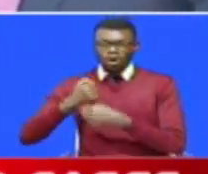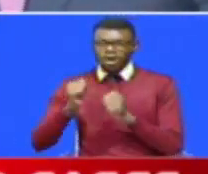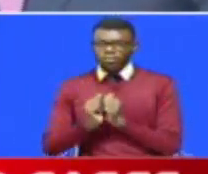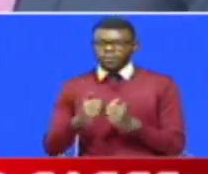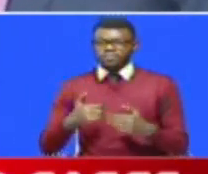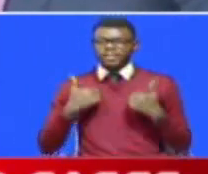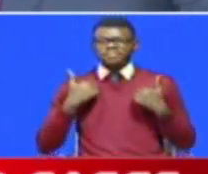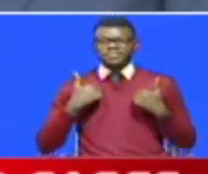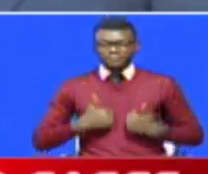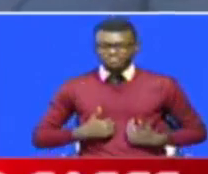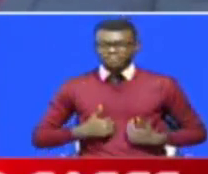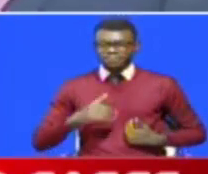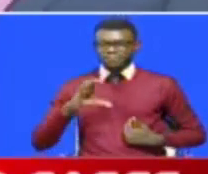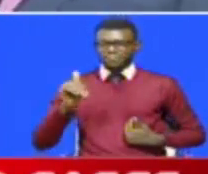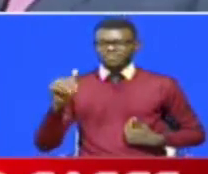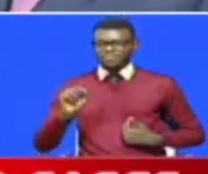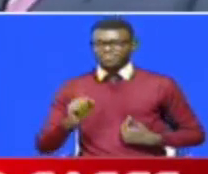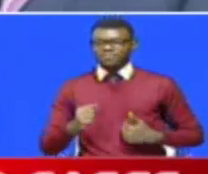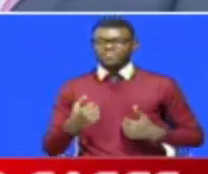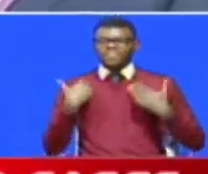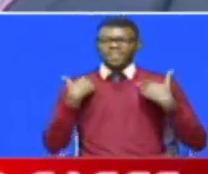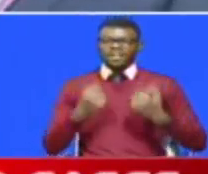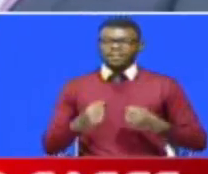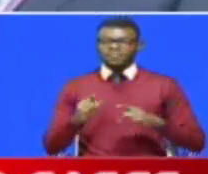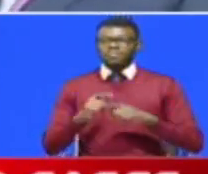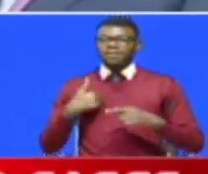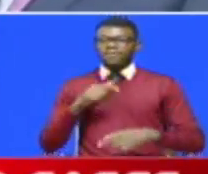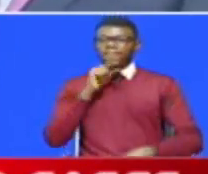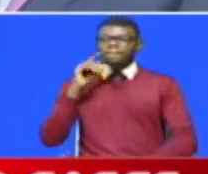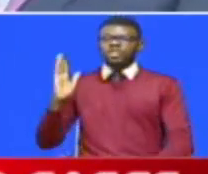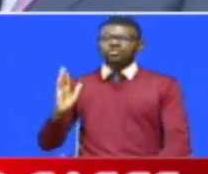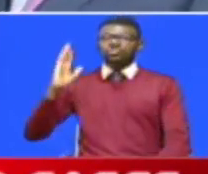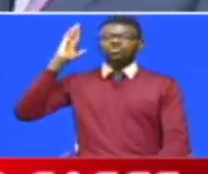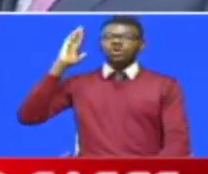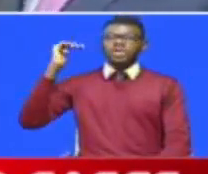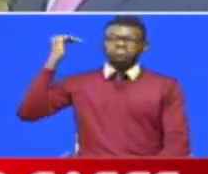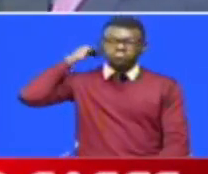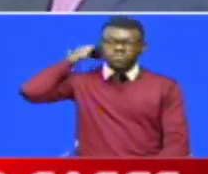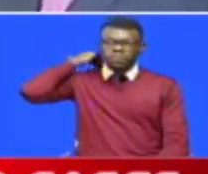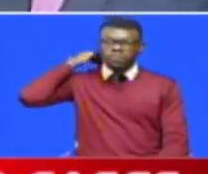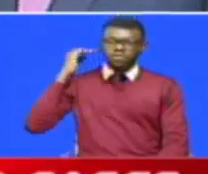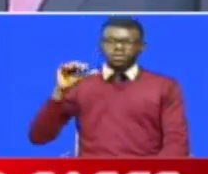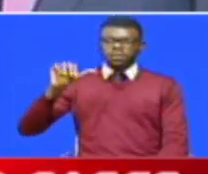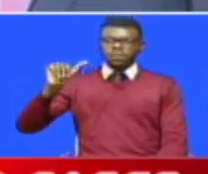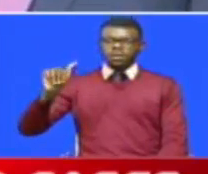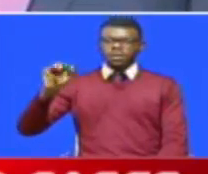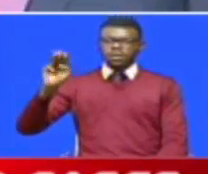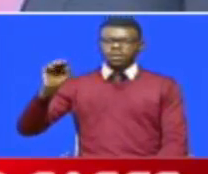the CAS in health. We also have the tall man behind him, Dr. Amoth.